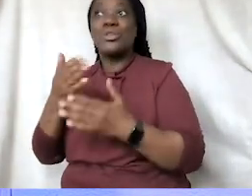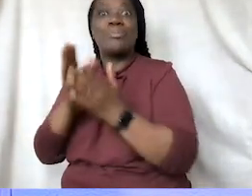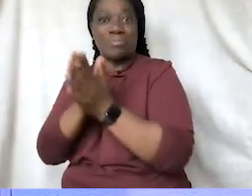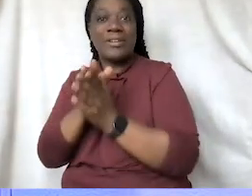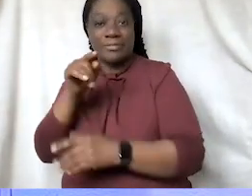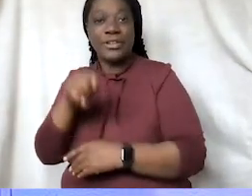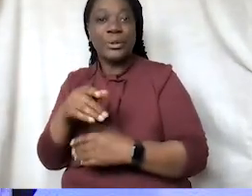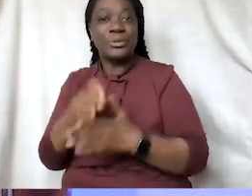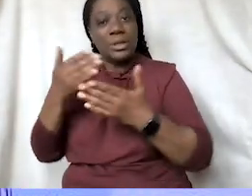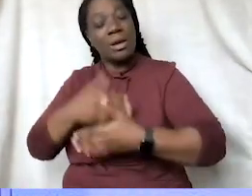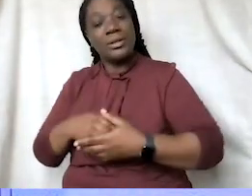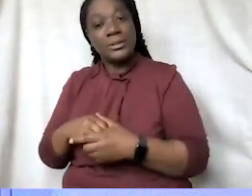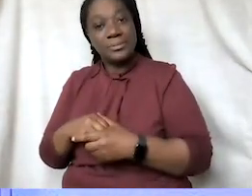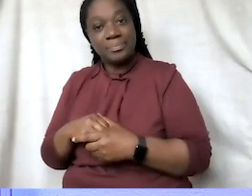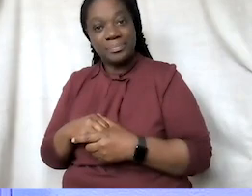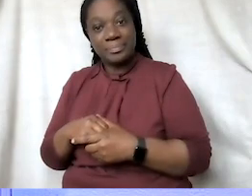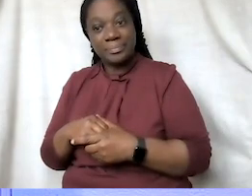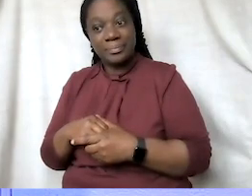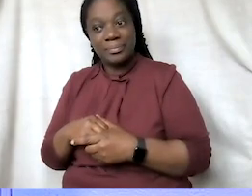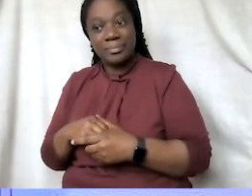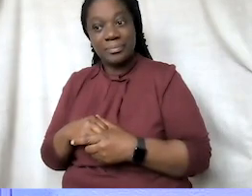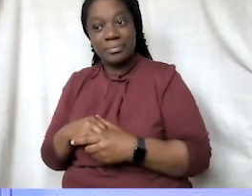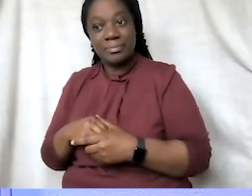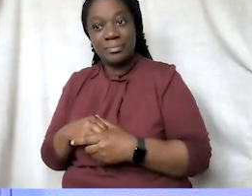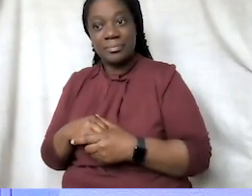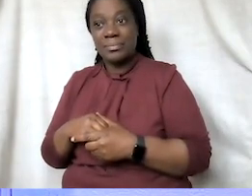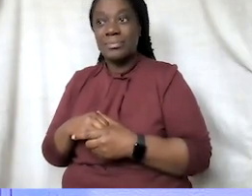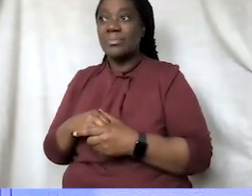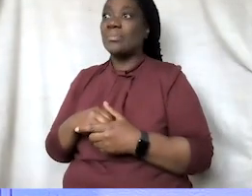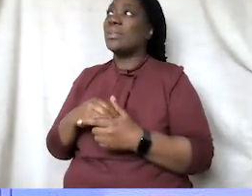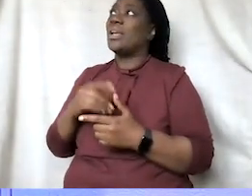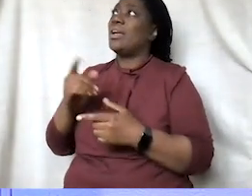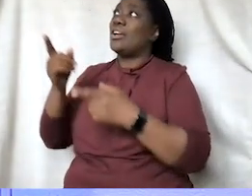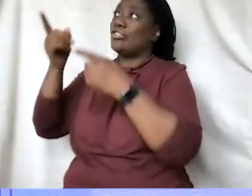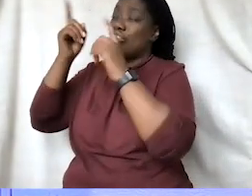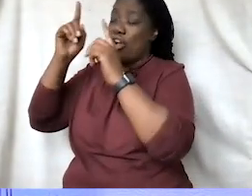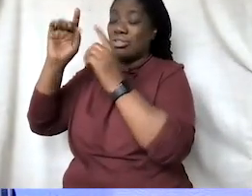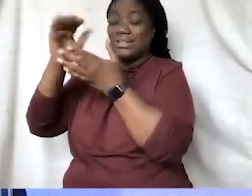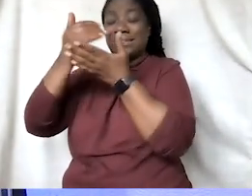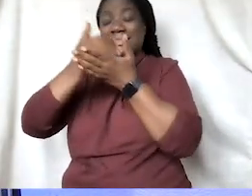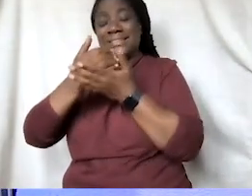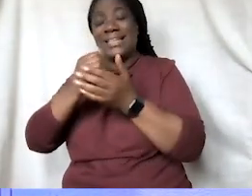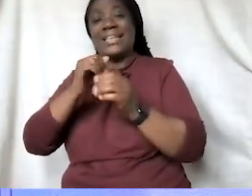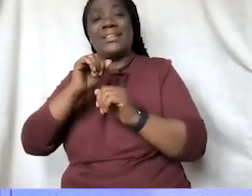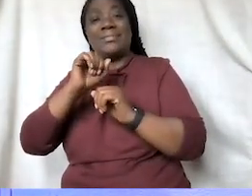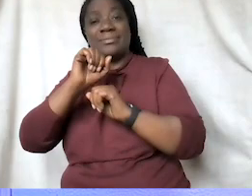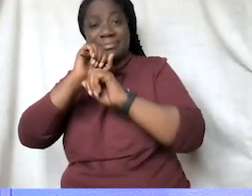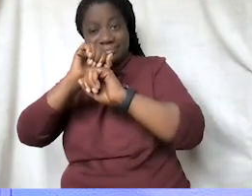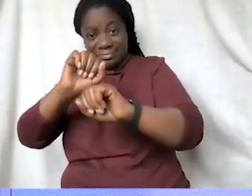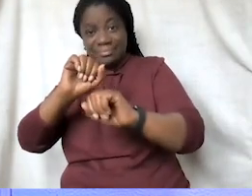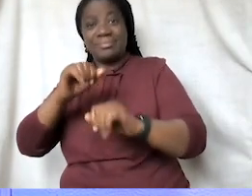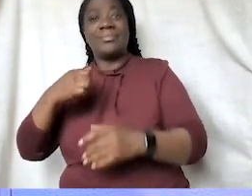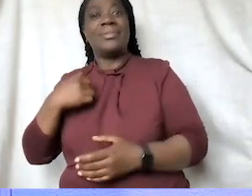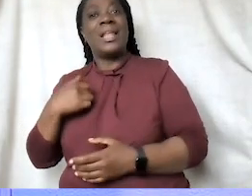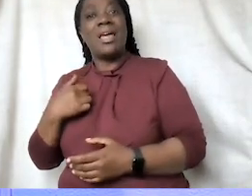for you. Tonight, God has spared your life because of prayer, so that you